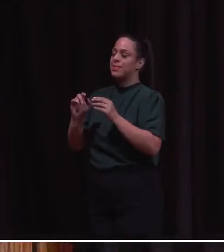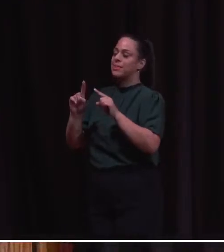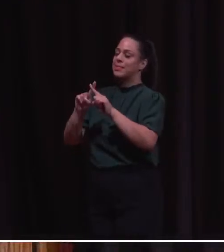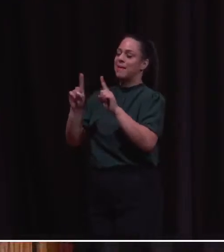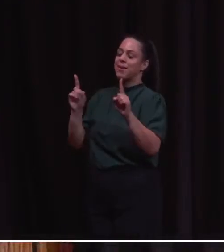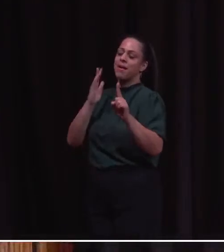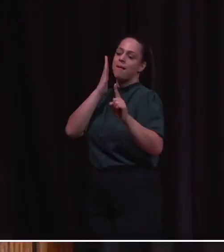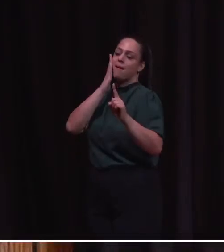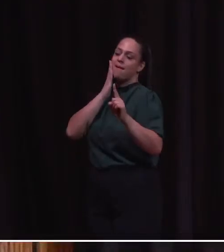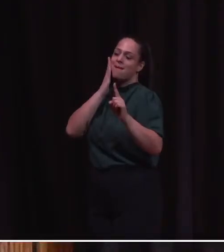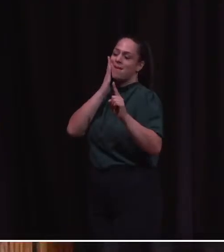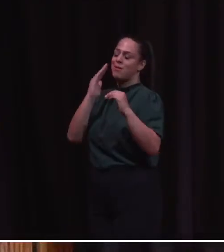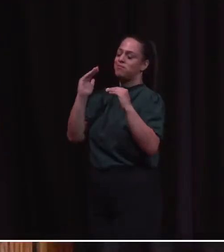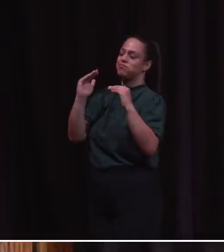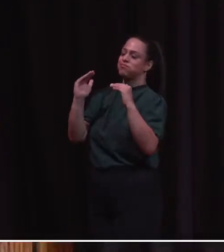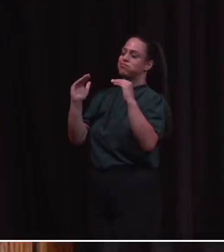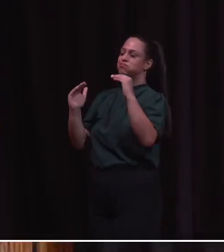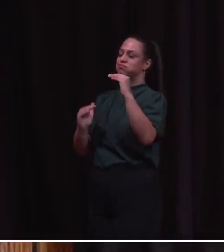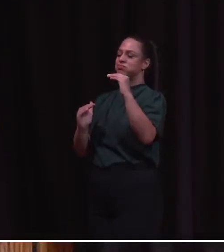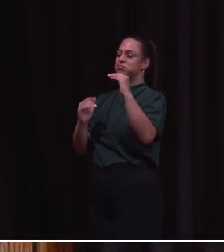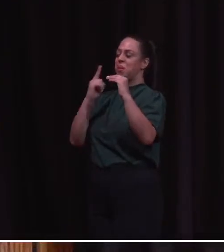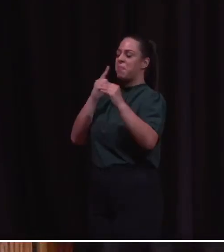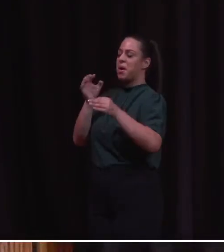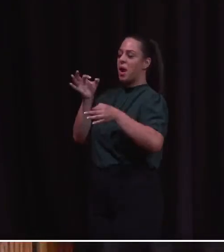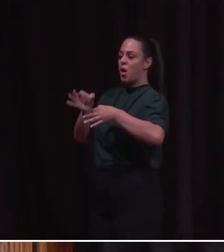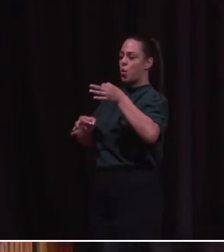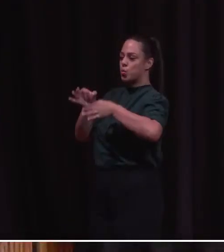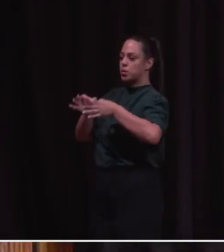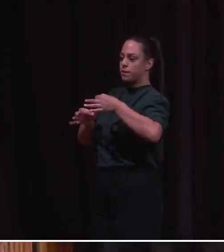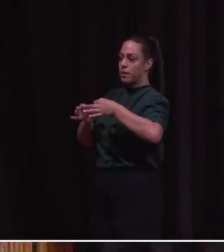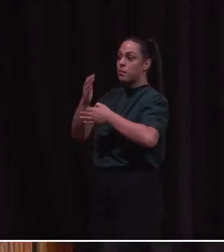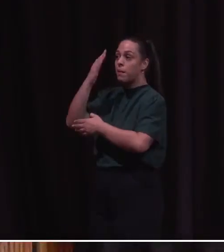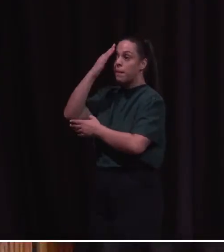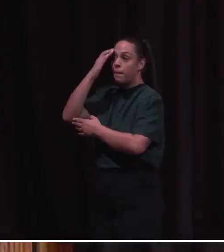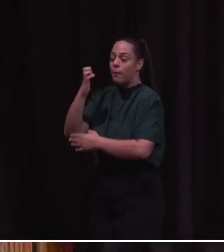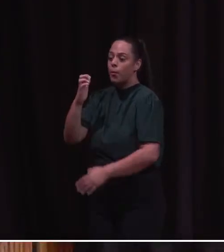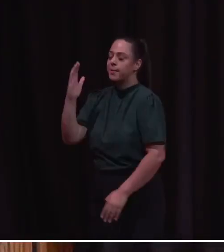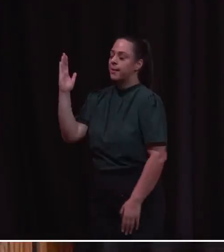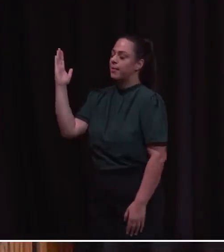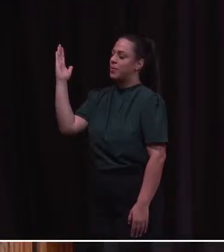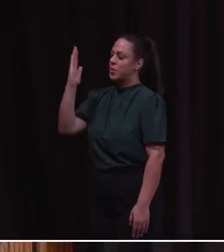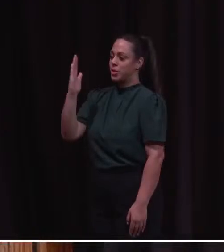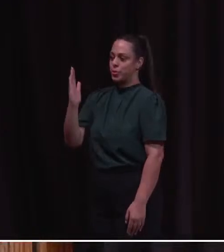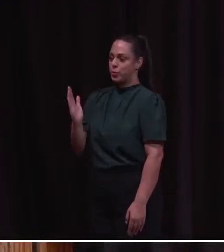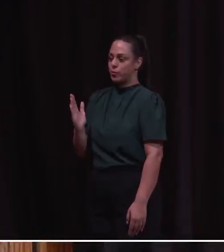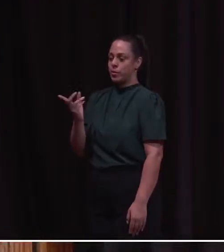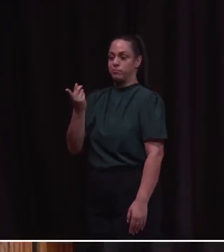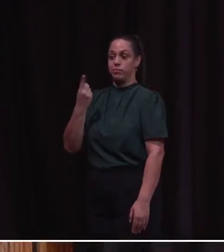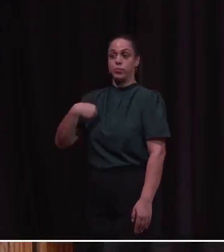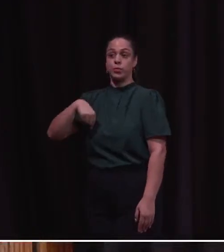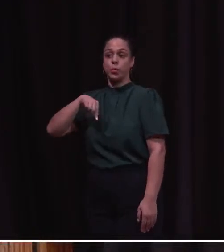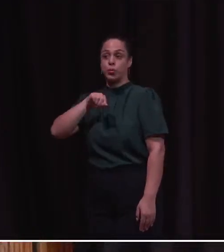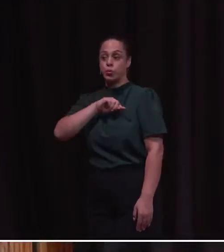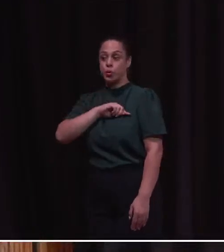legitimate slavery. Because we never dealt with that evil, I don't think slavery ended in